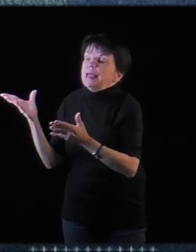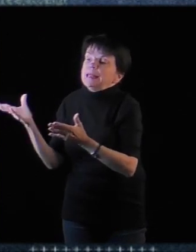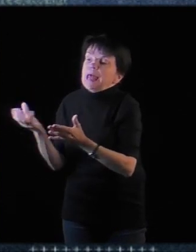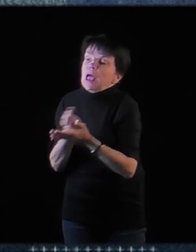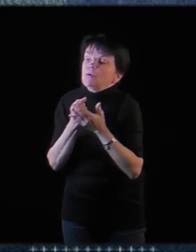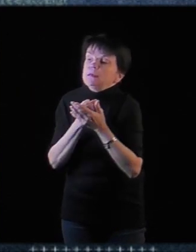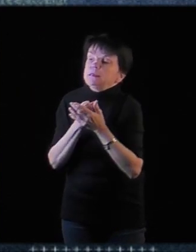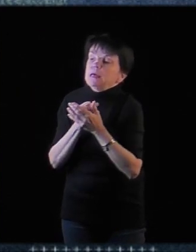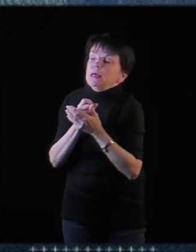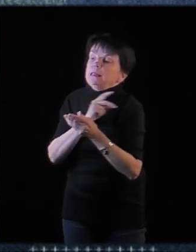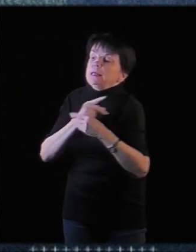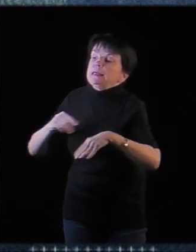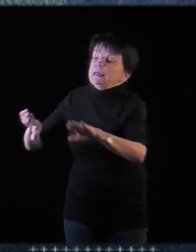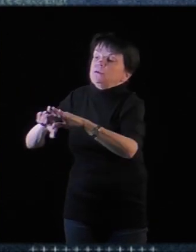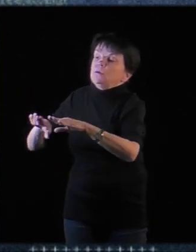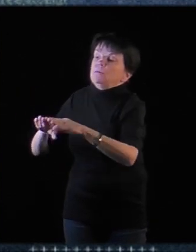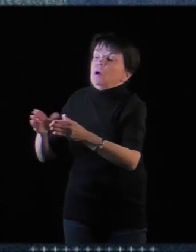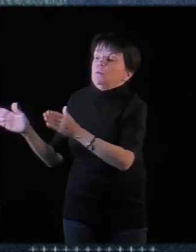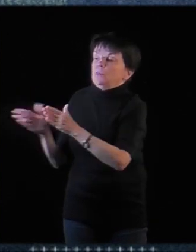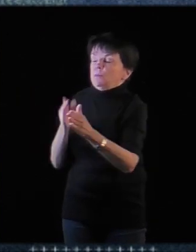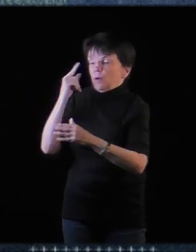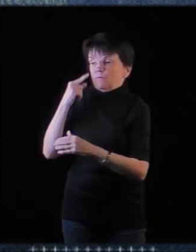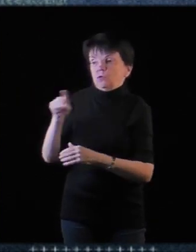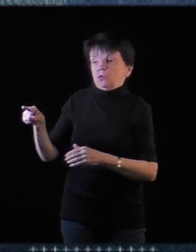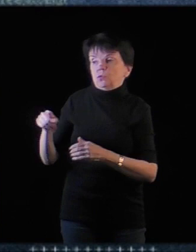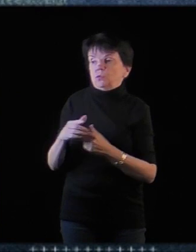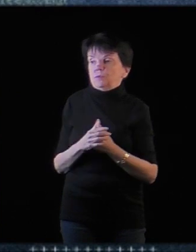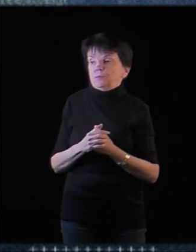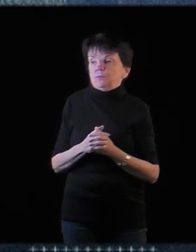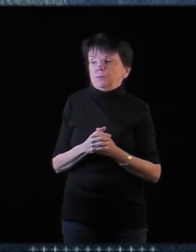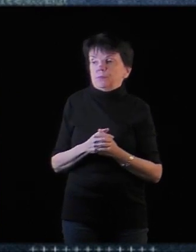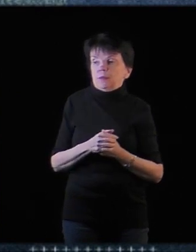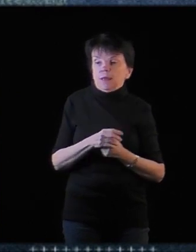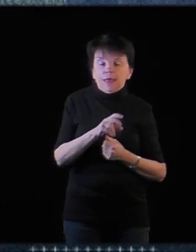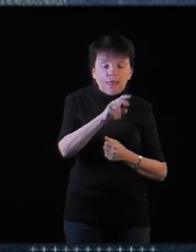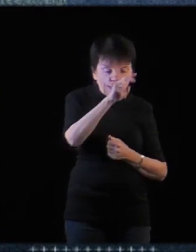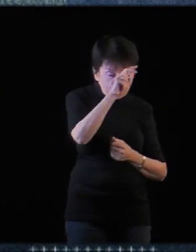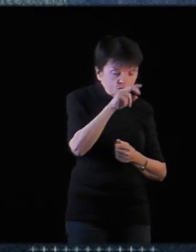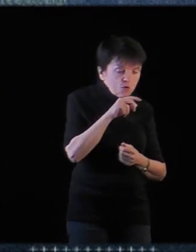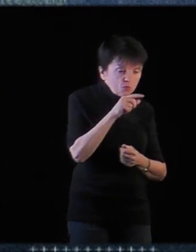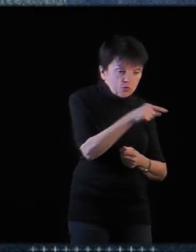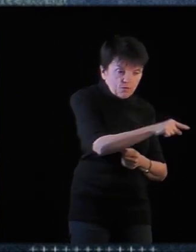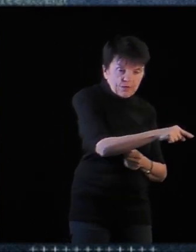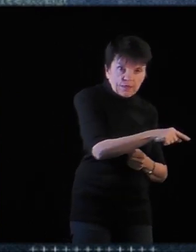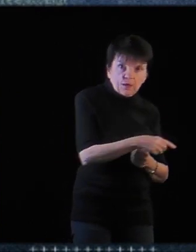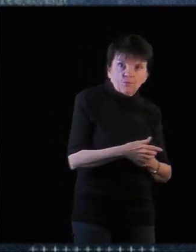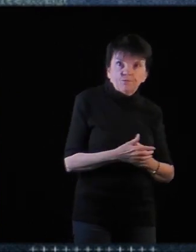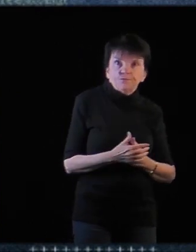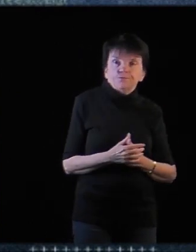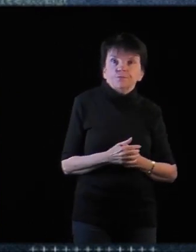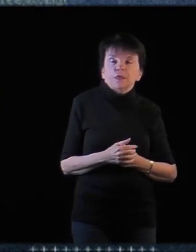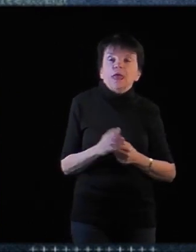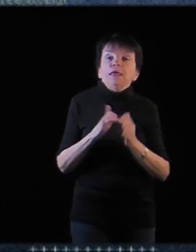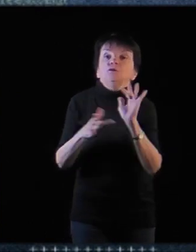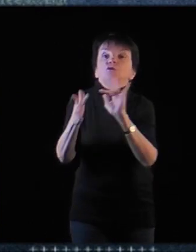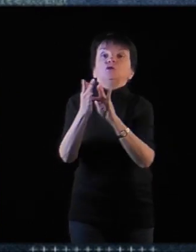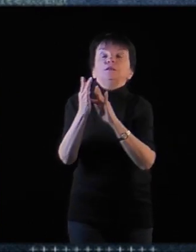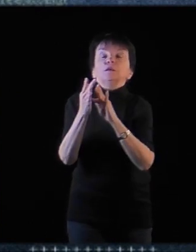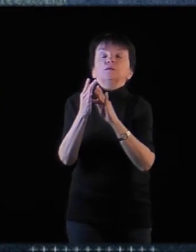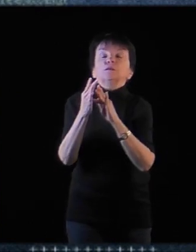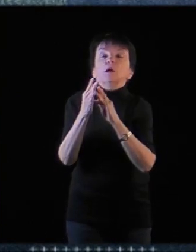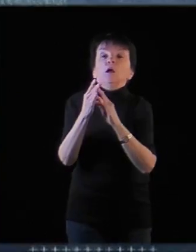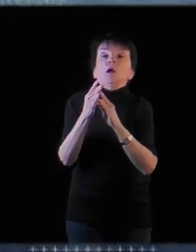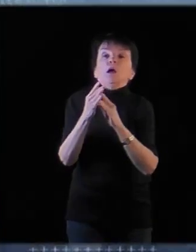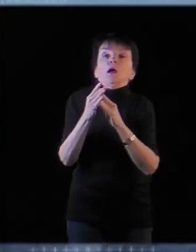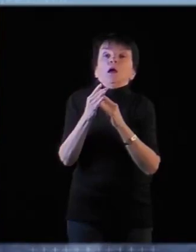from the creation of the world.'" Jesus, in one of the other gospels, of the Gospel of John, says,